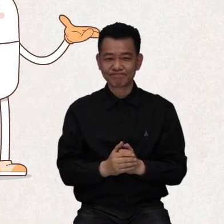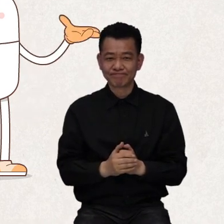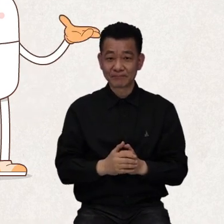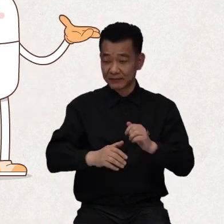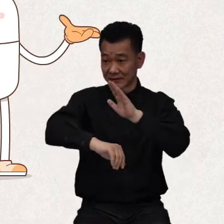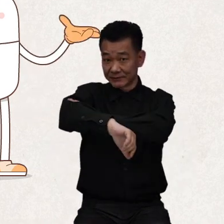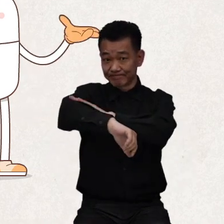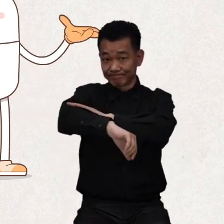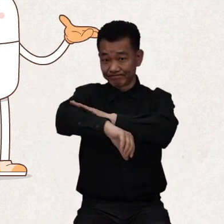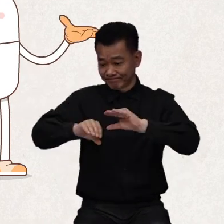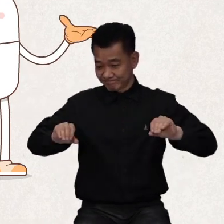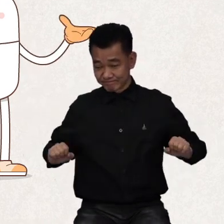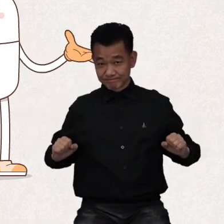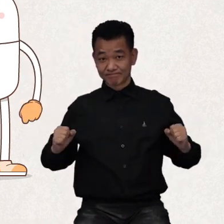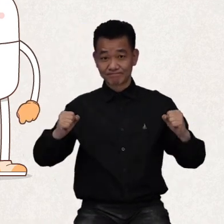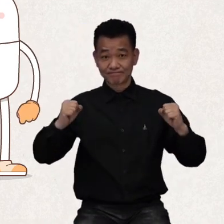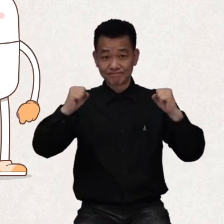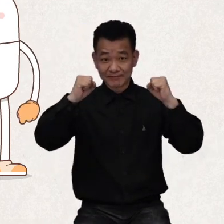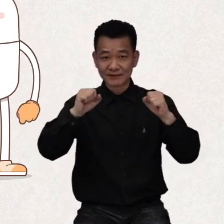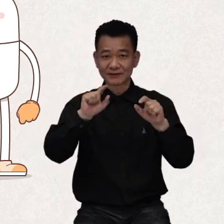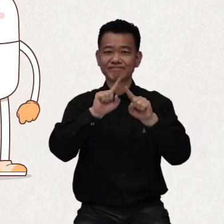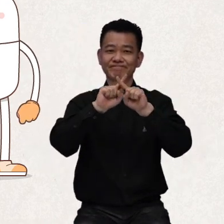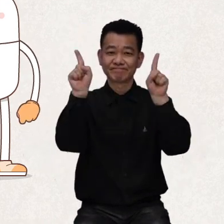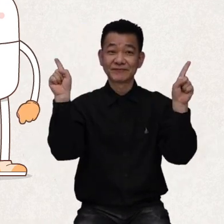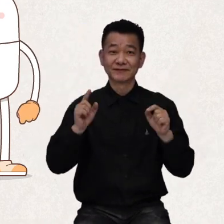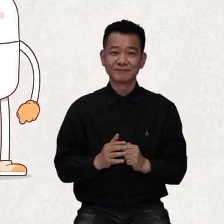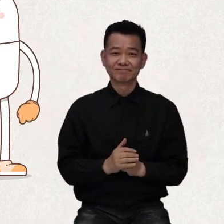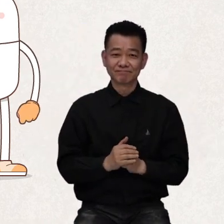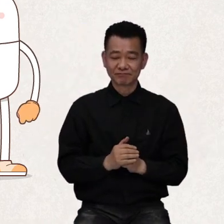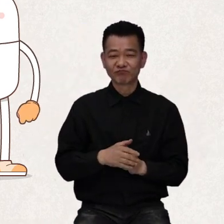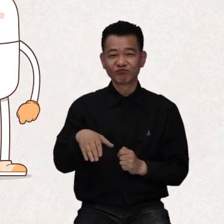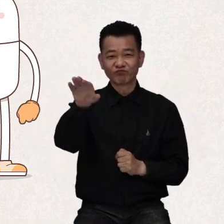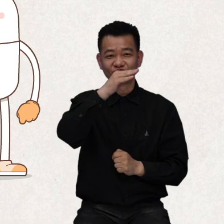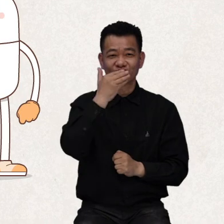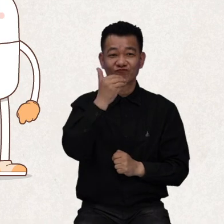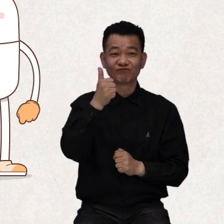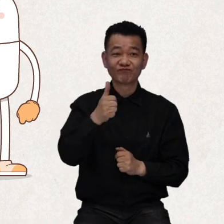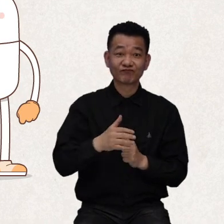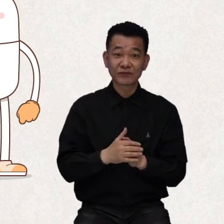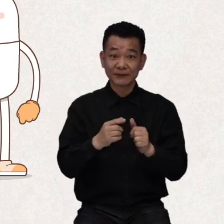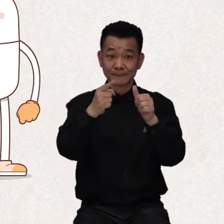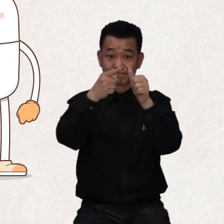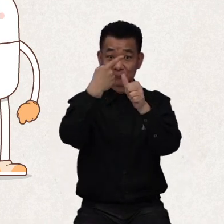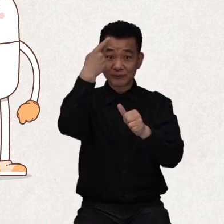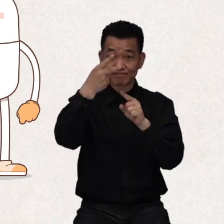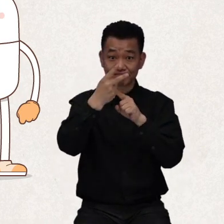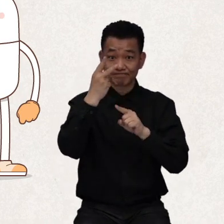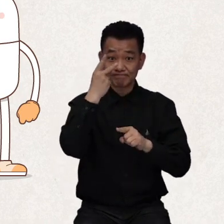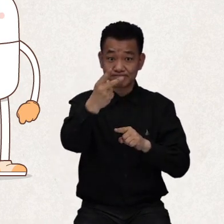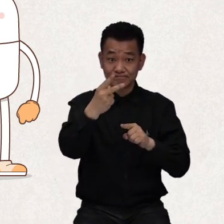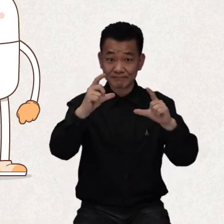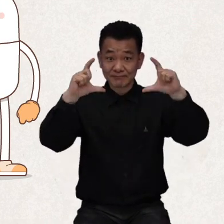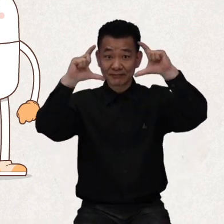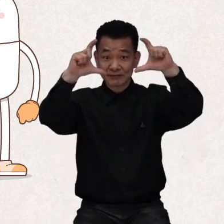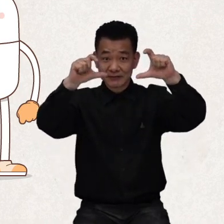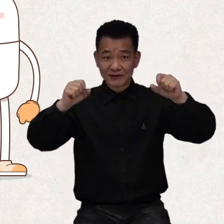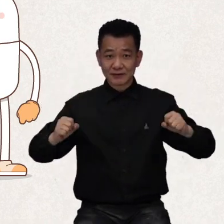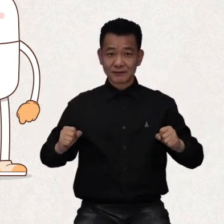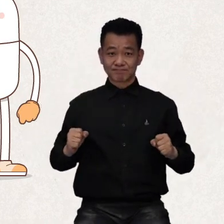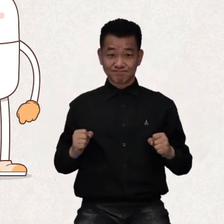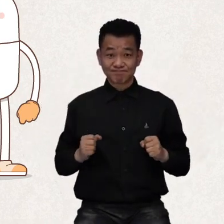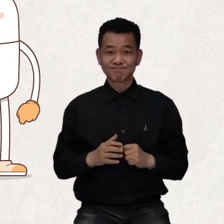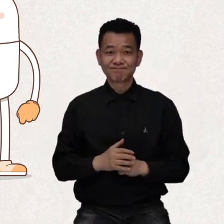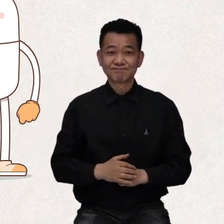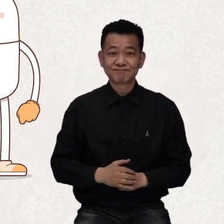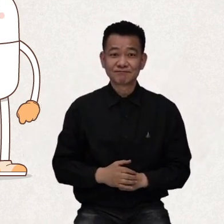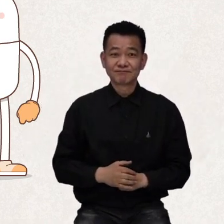arm position is all different. That's right. The first icon looks somehow passive. It seems